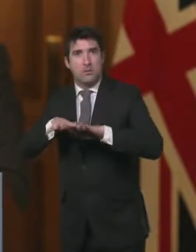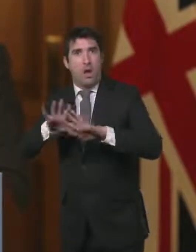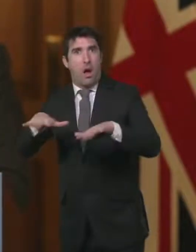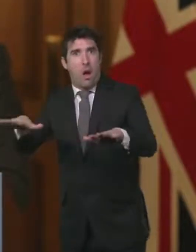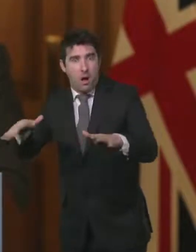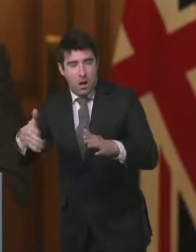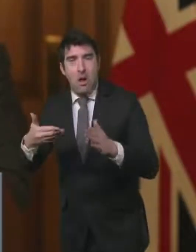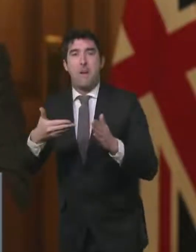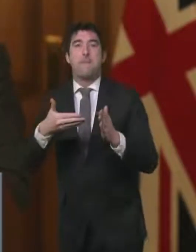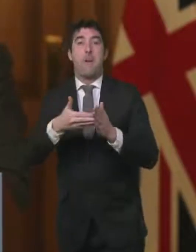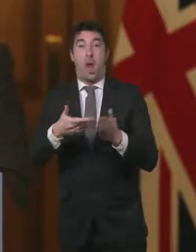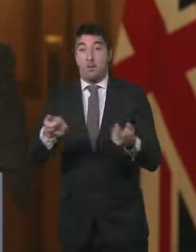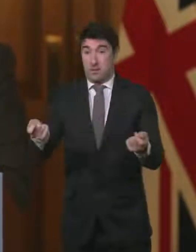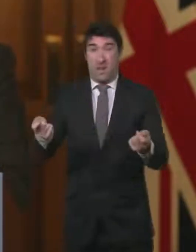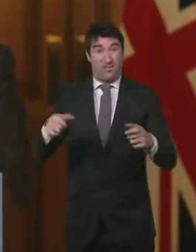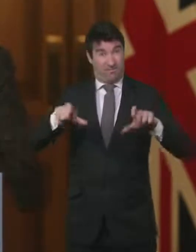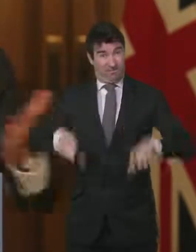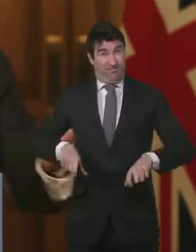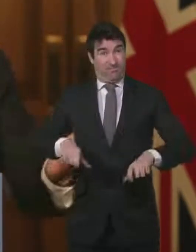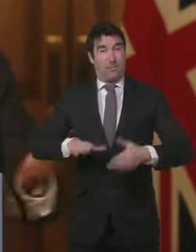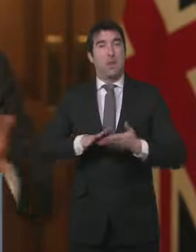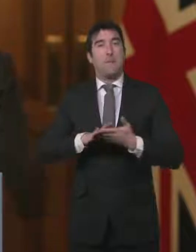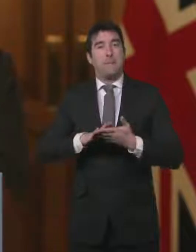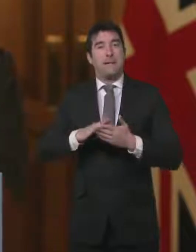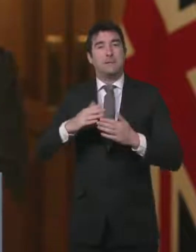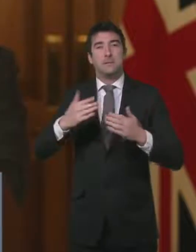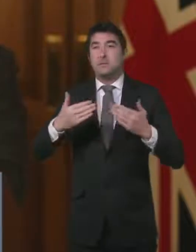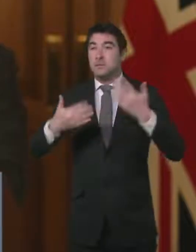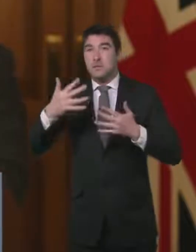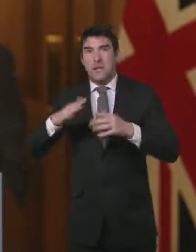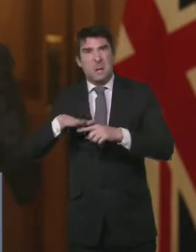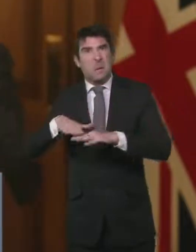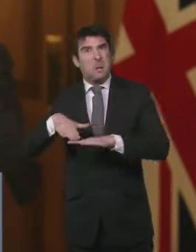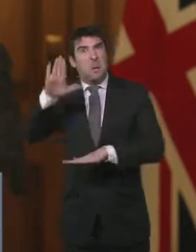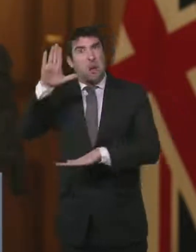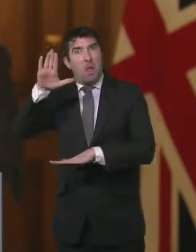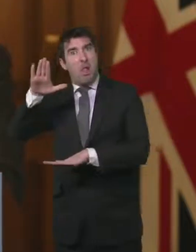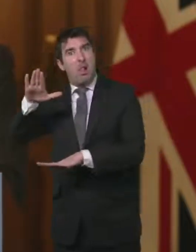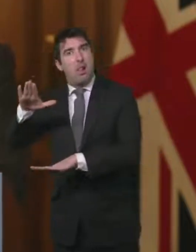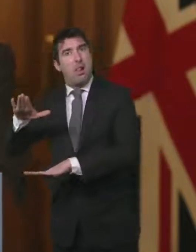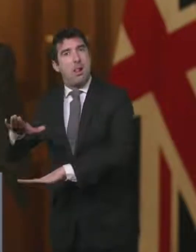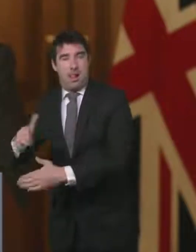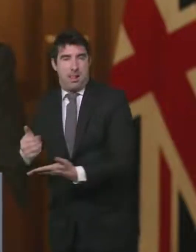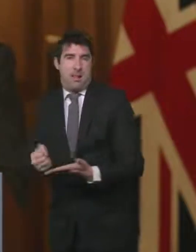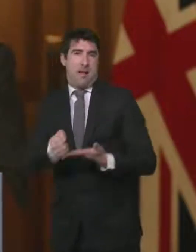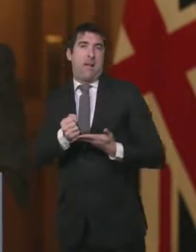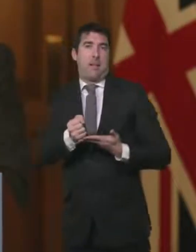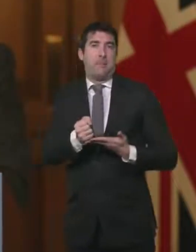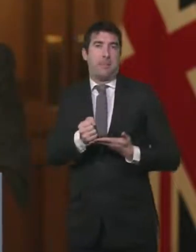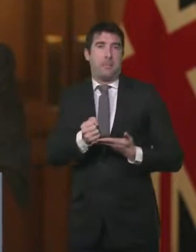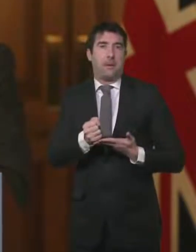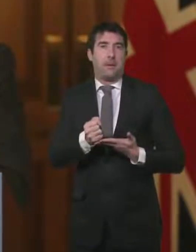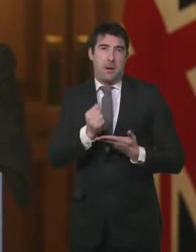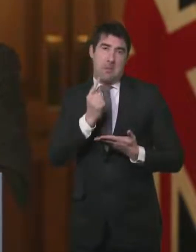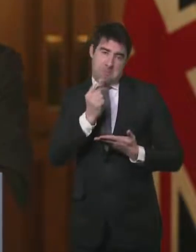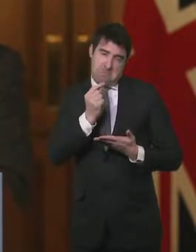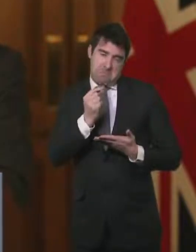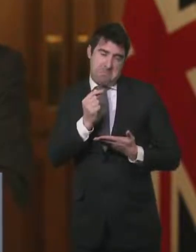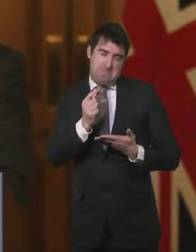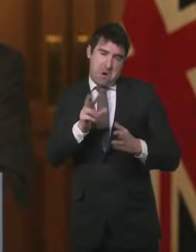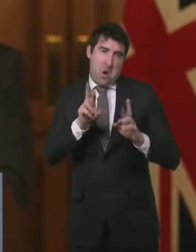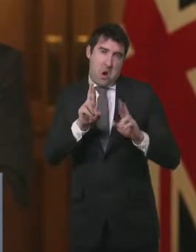fast as possible. end of February. I Any think earlier than that, um, it's a disaster. Unfortunately. We've heard previously from Chris Whitty and others